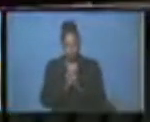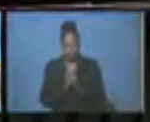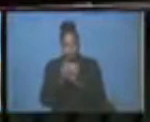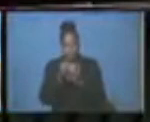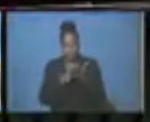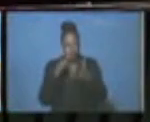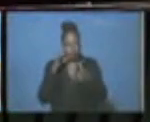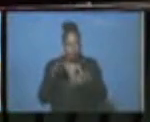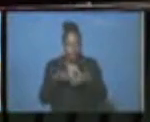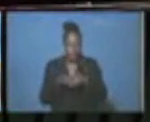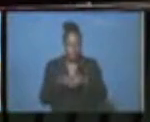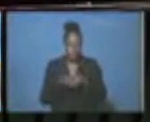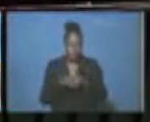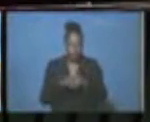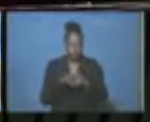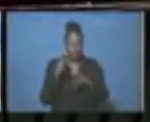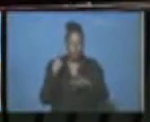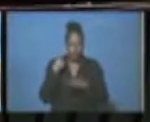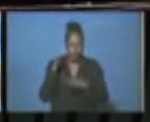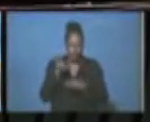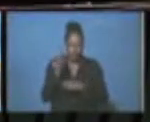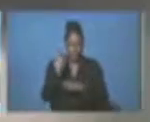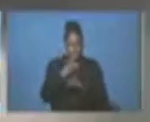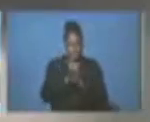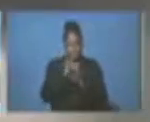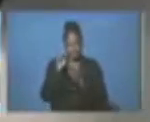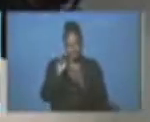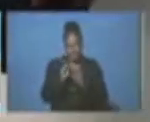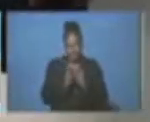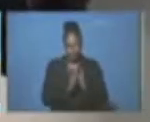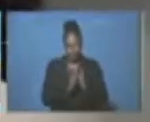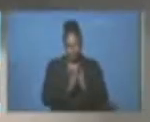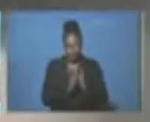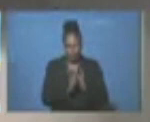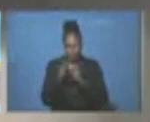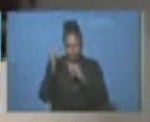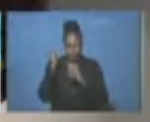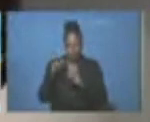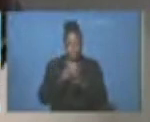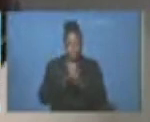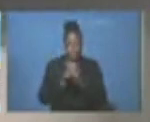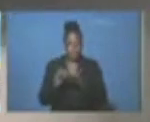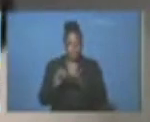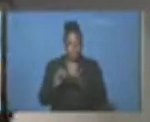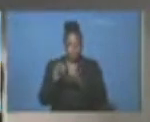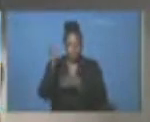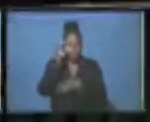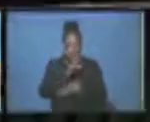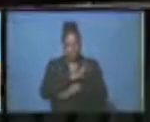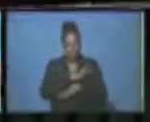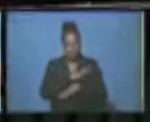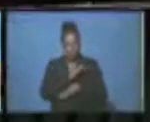draft marital rape legislation being introduced last September, Press Secretary in the Office of the Prime Minister Clint Watson says there is still no